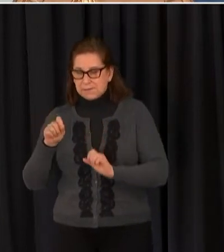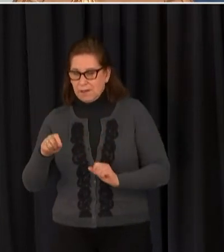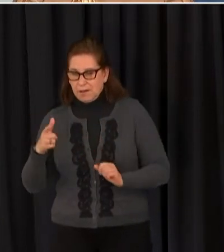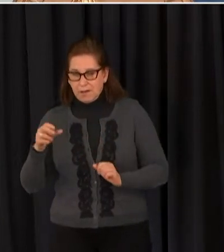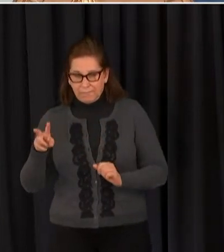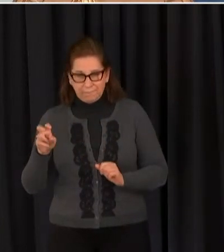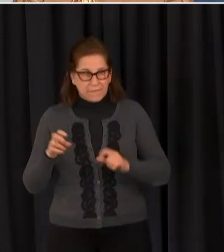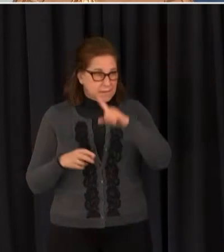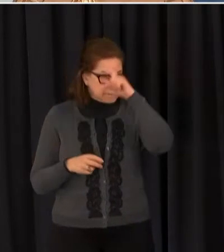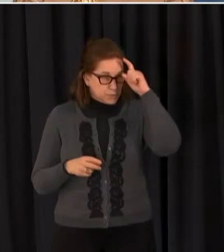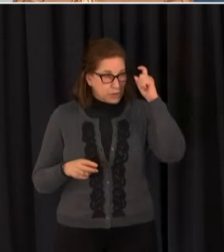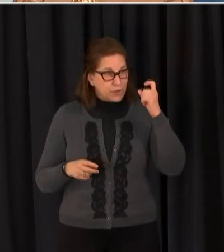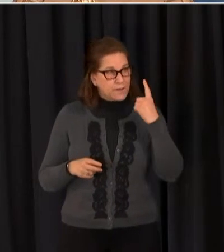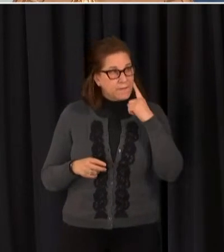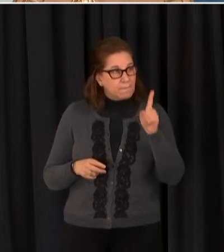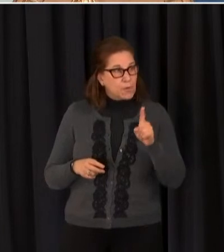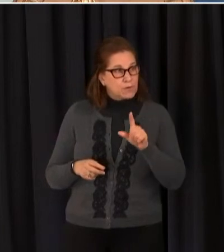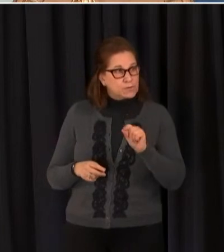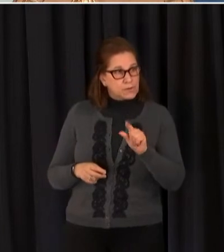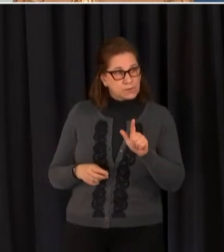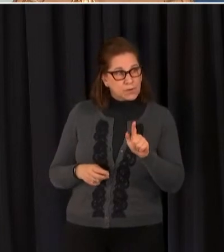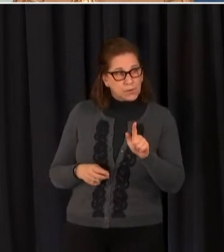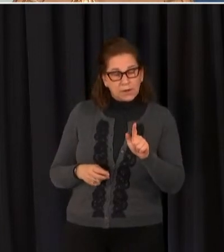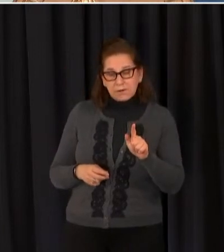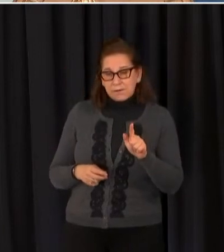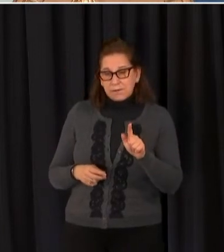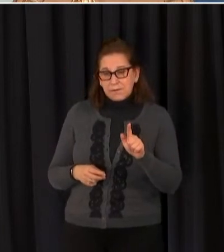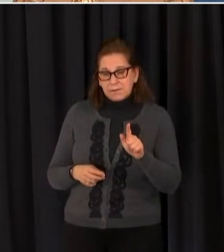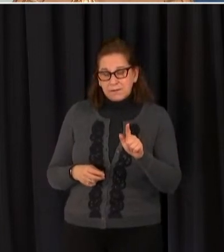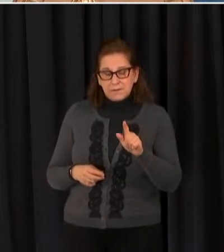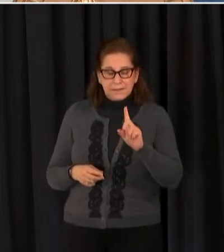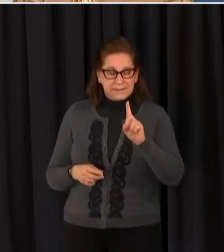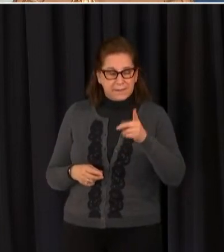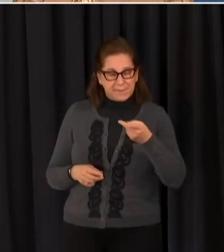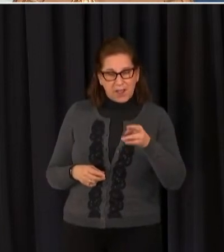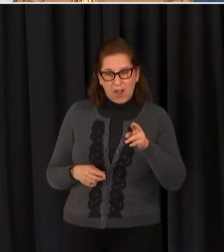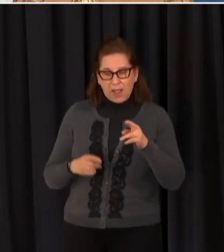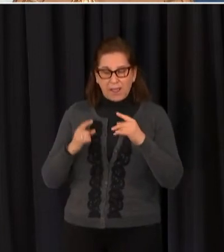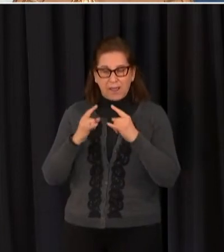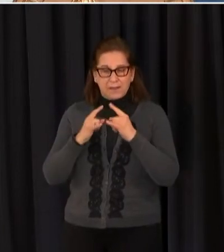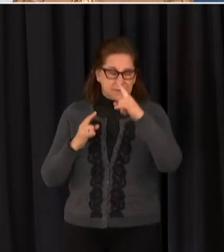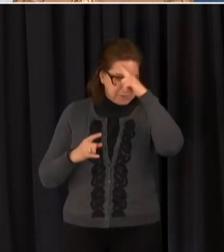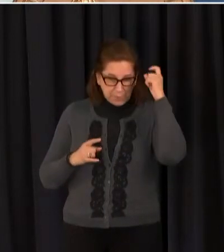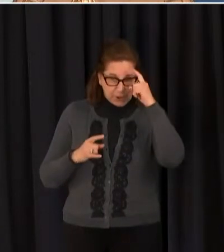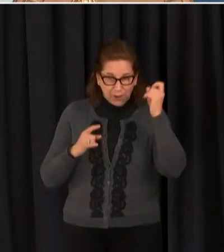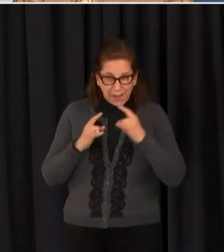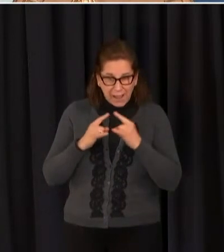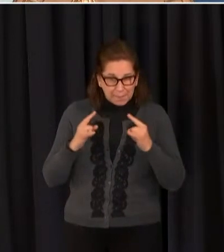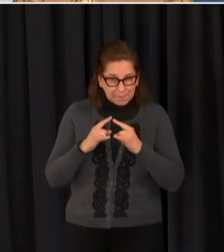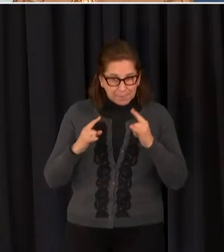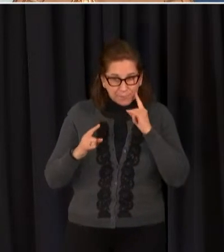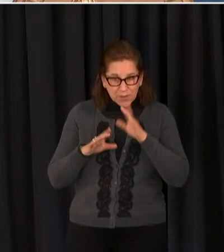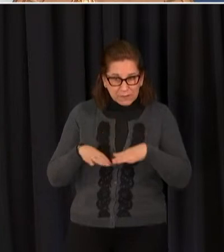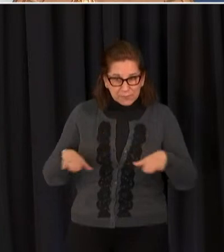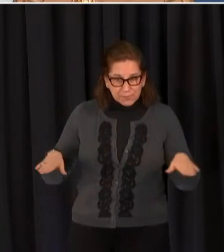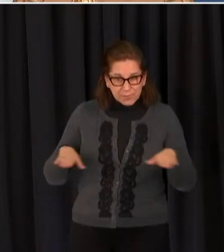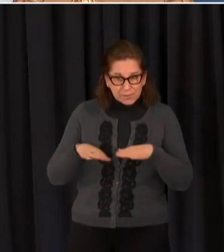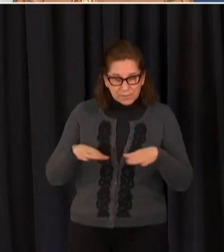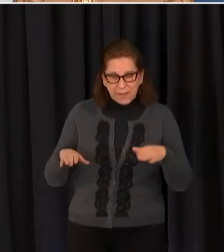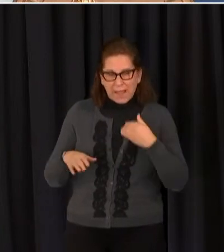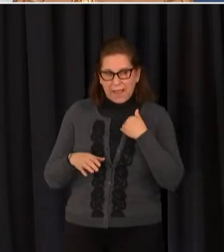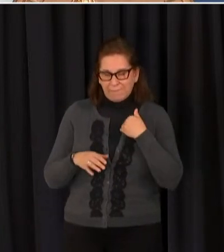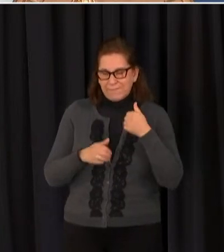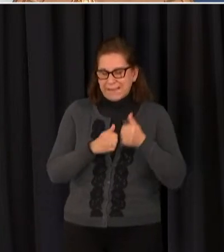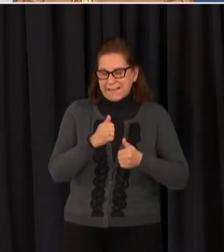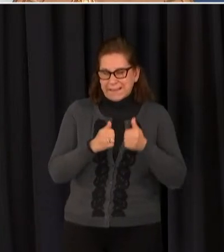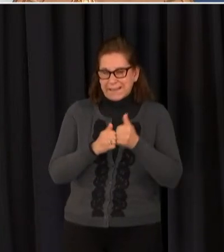plus camps across all 8 wards with social distancing safeguards in place. So please pay attention to